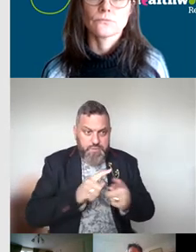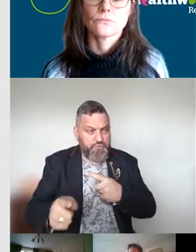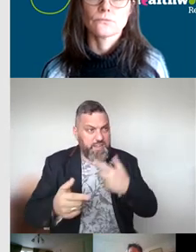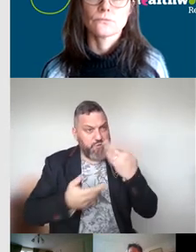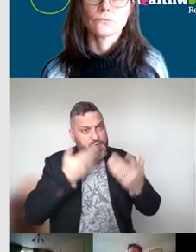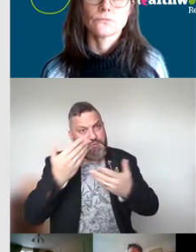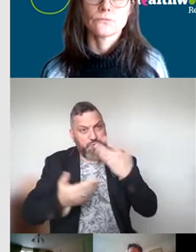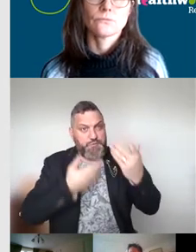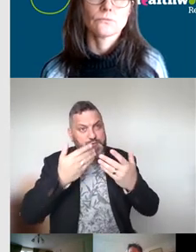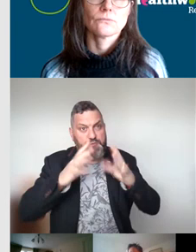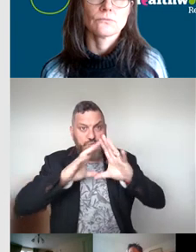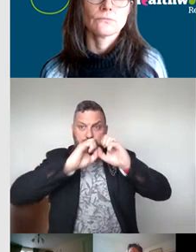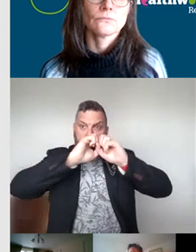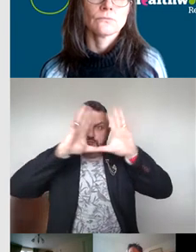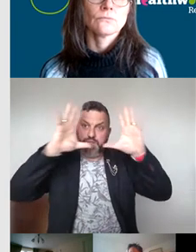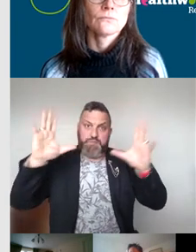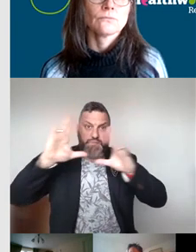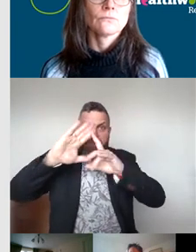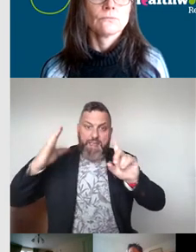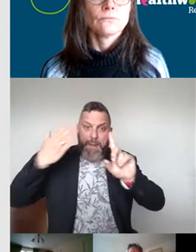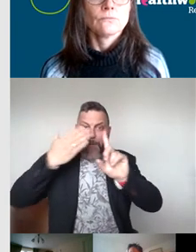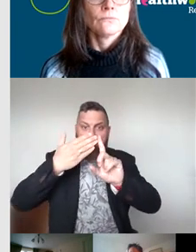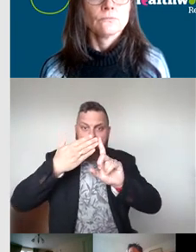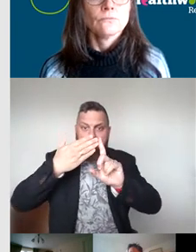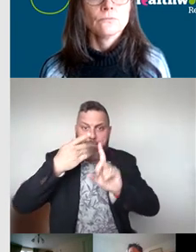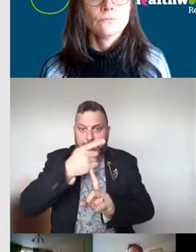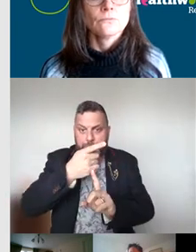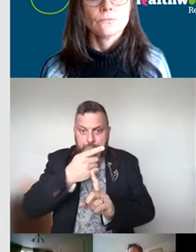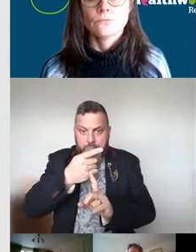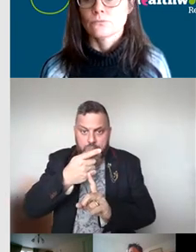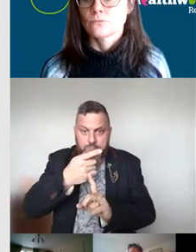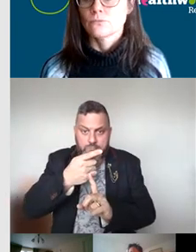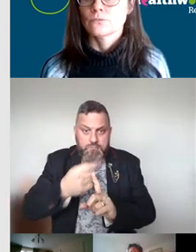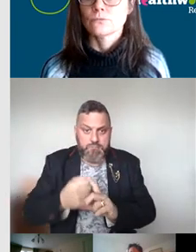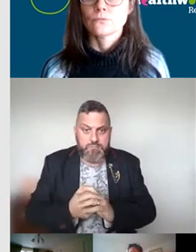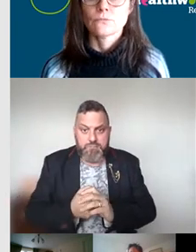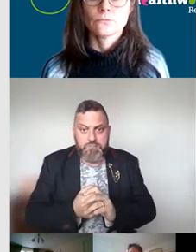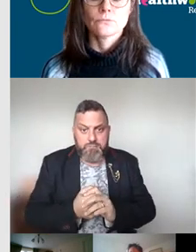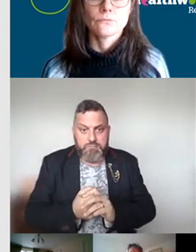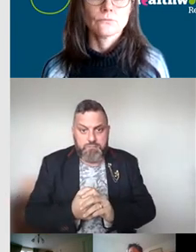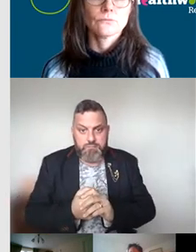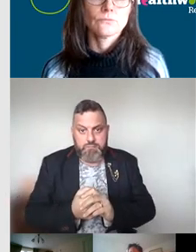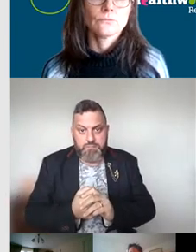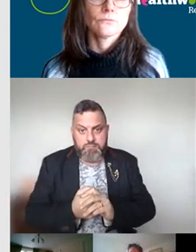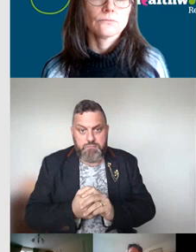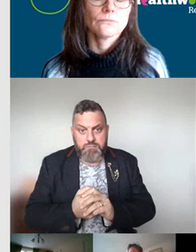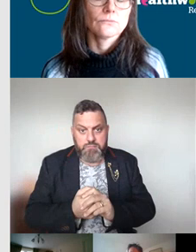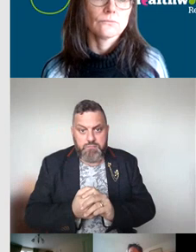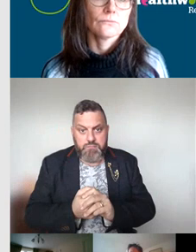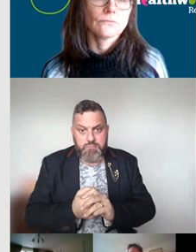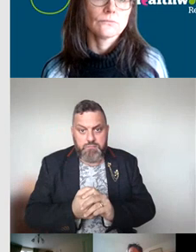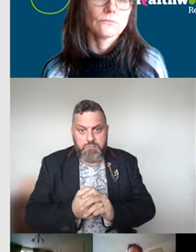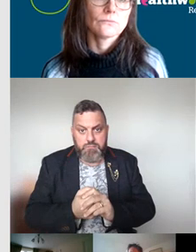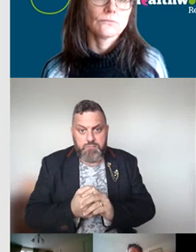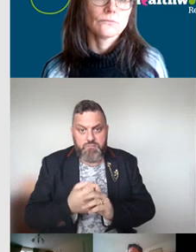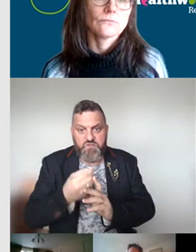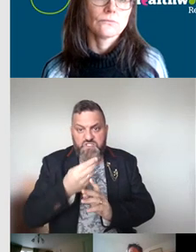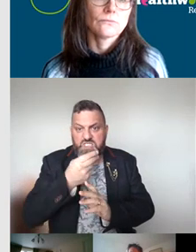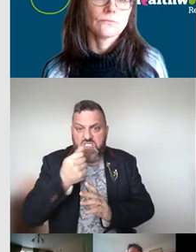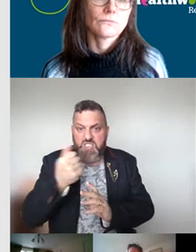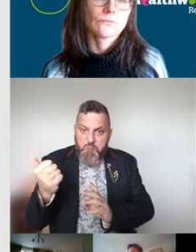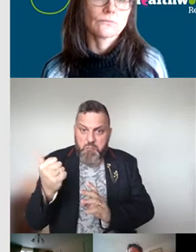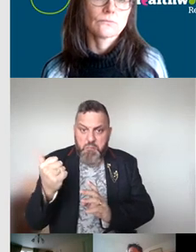high level ambition that we've got as our vision. But then really importantly, we've got some principles that we